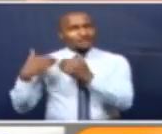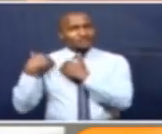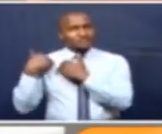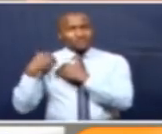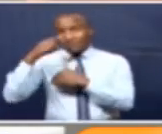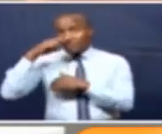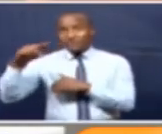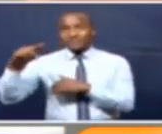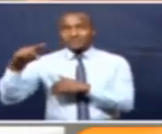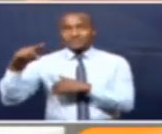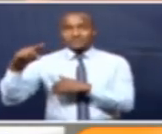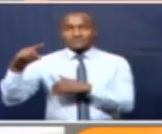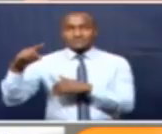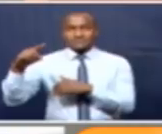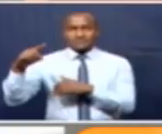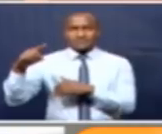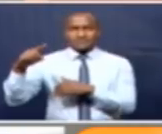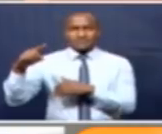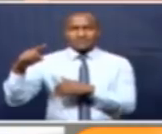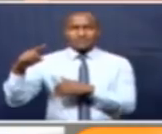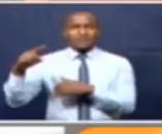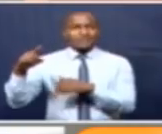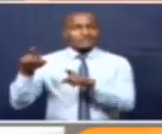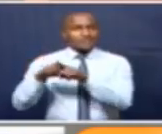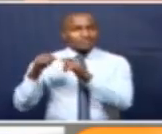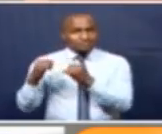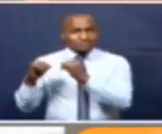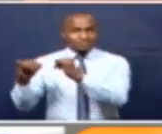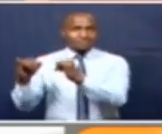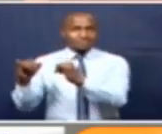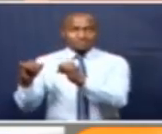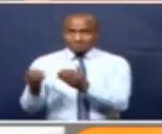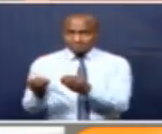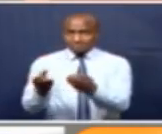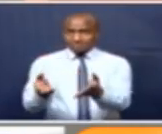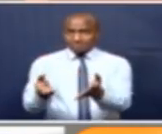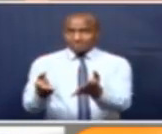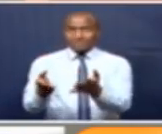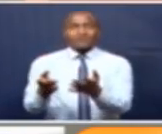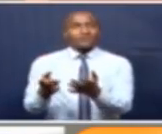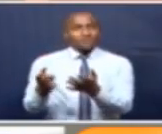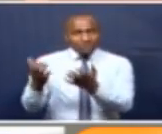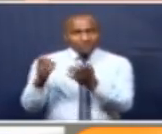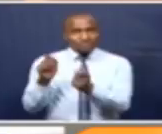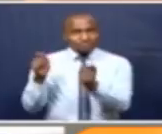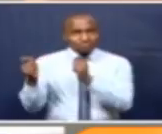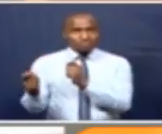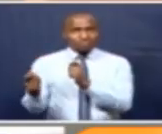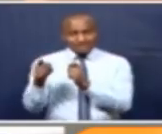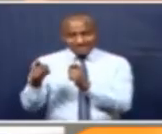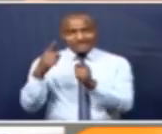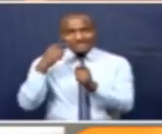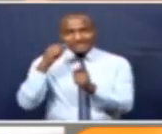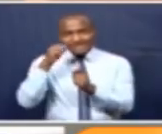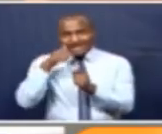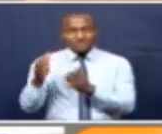policy, but not really the implementation. So we are to reform the institution in a proper way. We need to